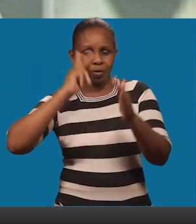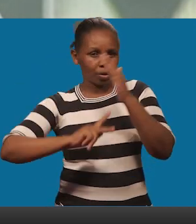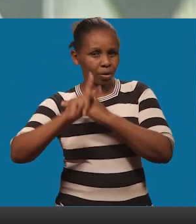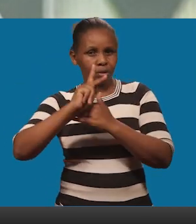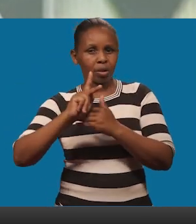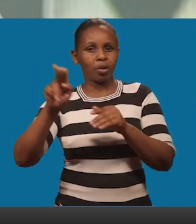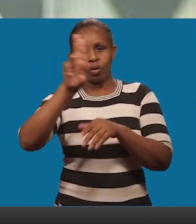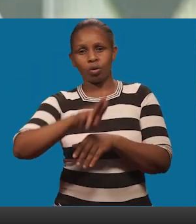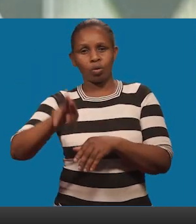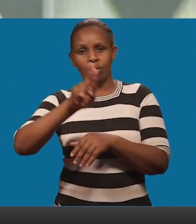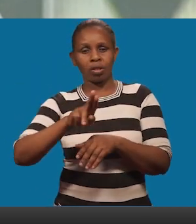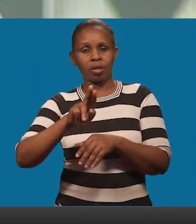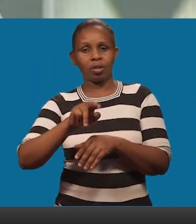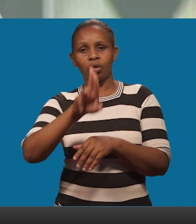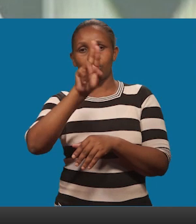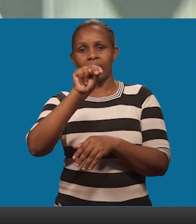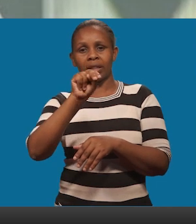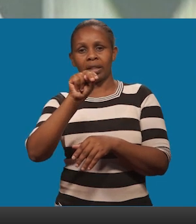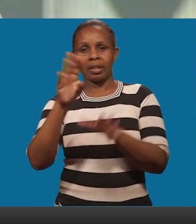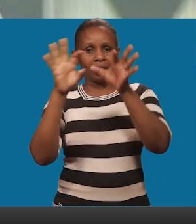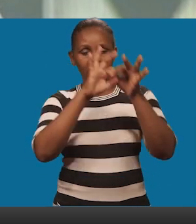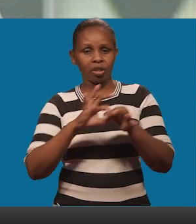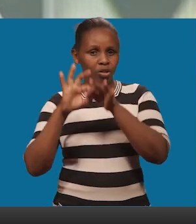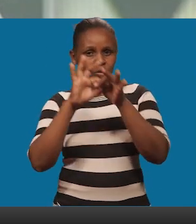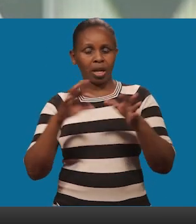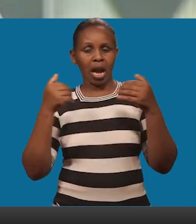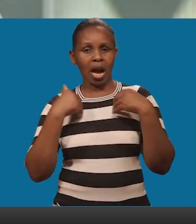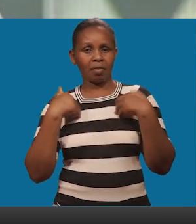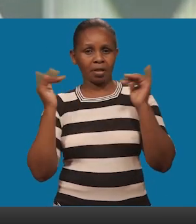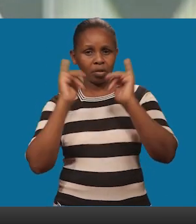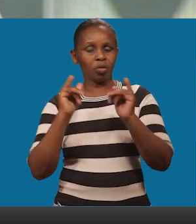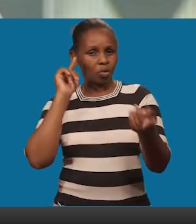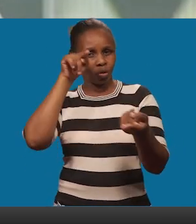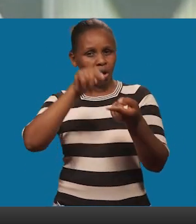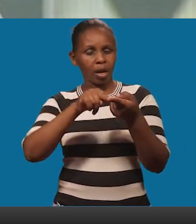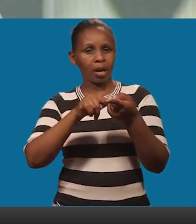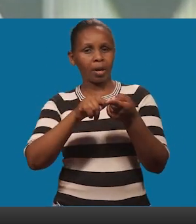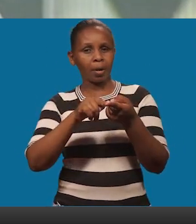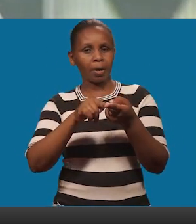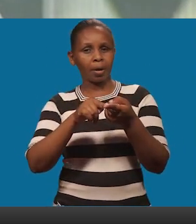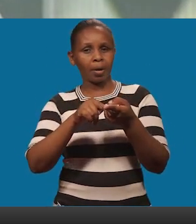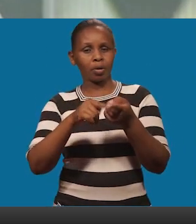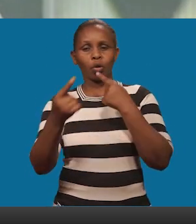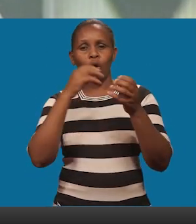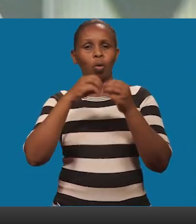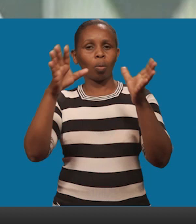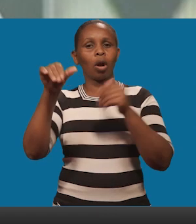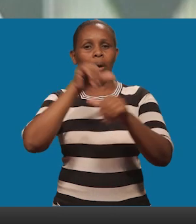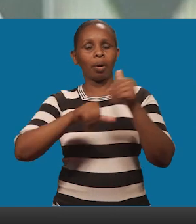emissions, compliance of United Nations Sustainable Development Goals that put emphasis on a clean